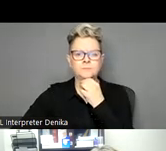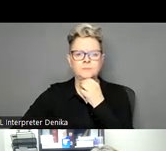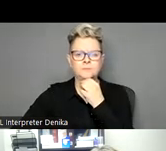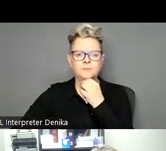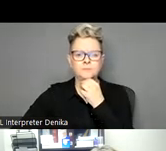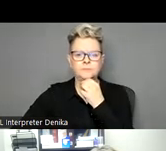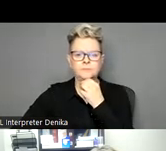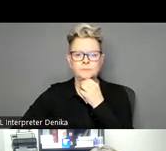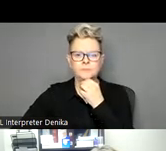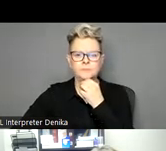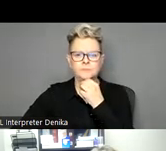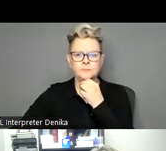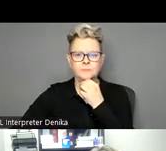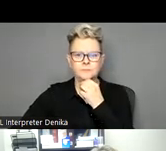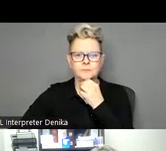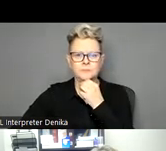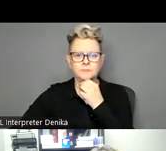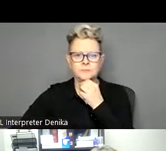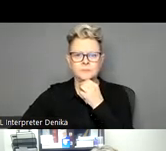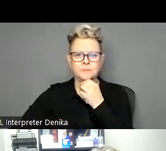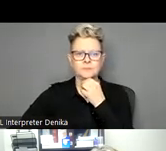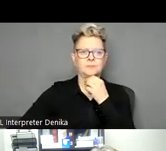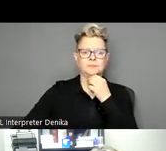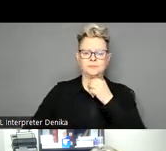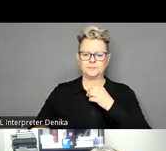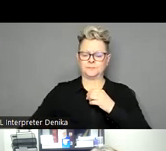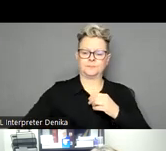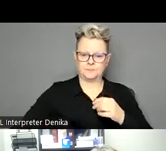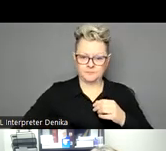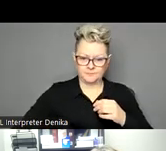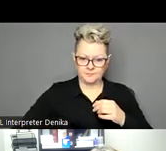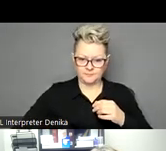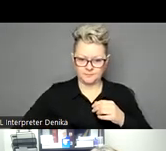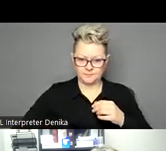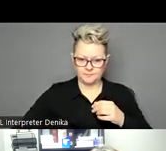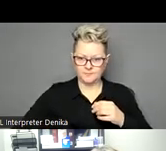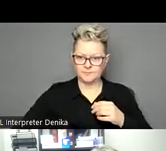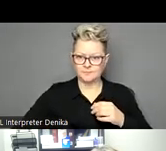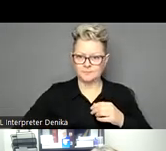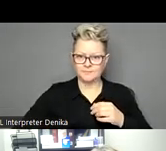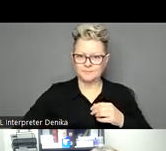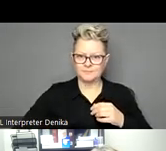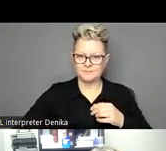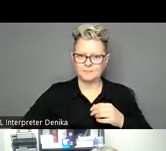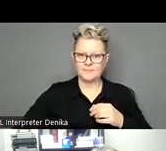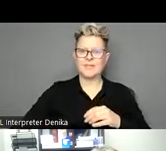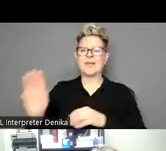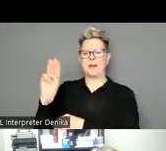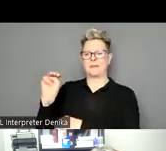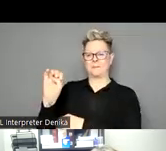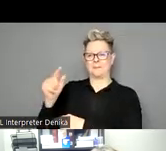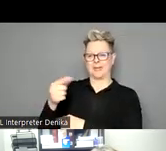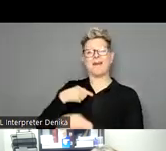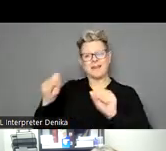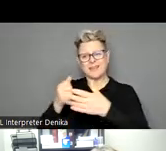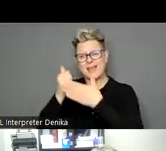I can help you with that if you'd like. Sure. Okay, excellent. Because we also, so thank you very much for